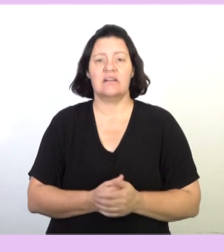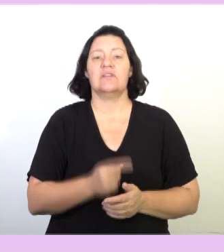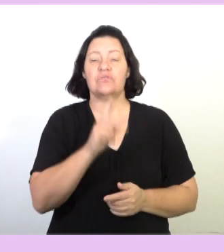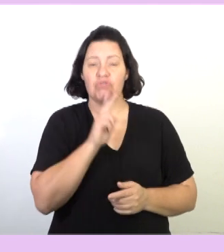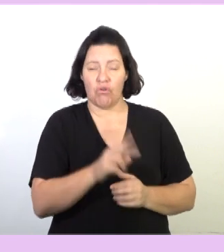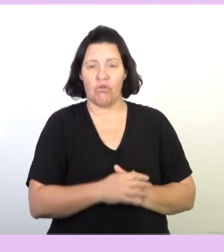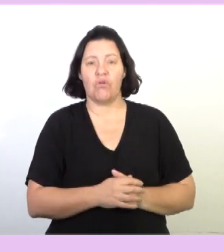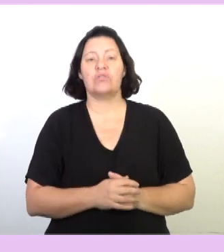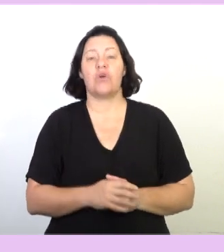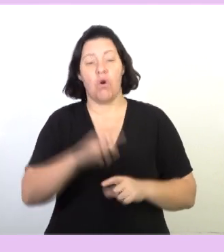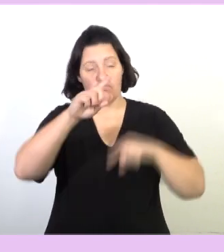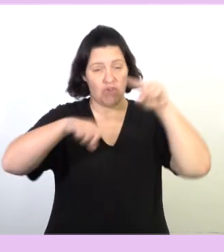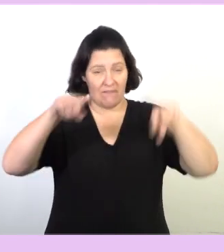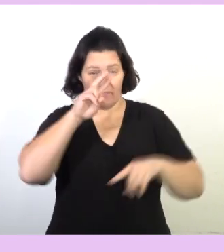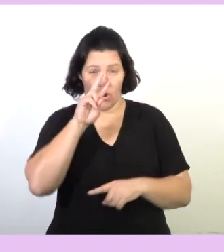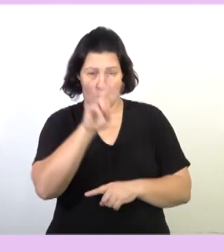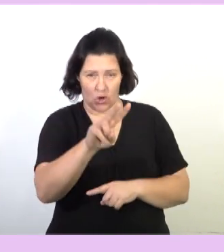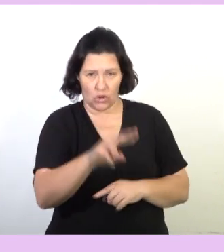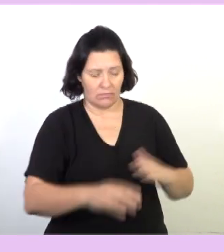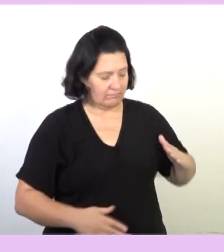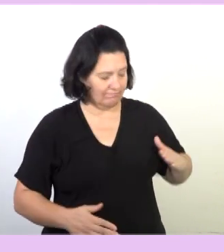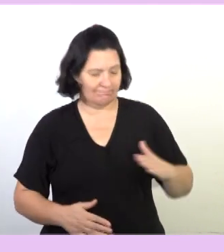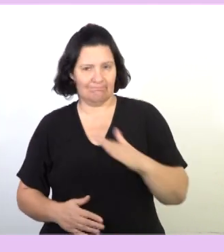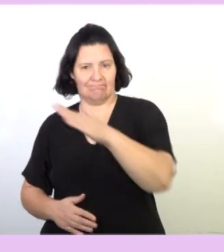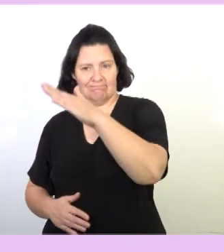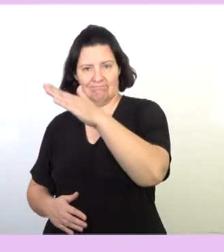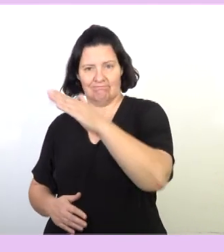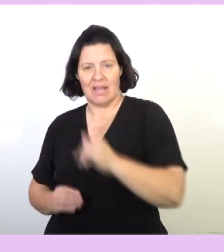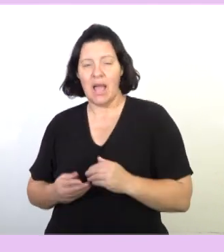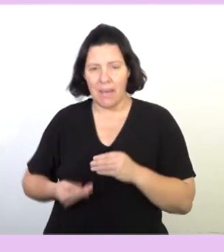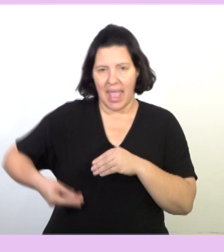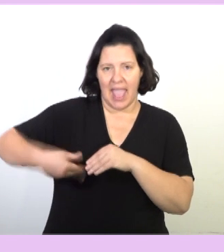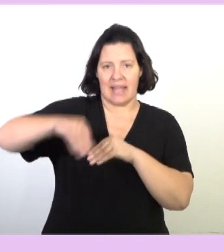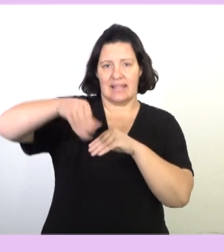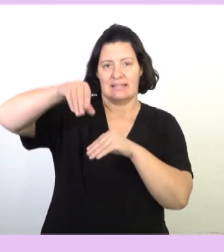you can tell that the graph, when you look at this, it is increasing.